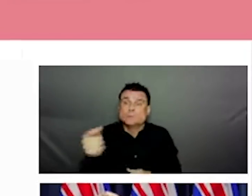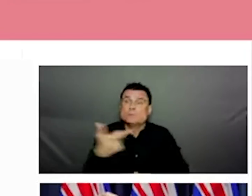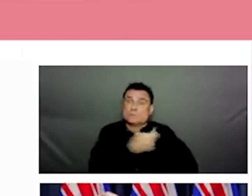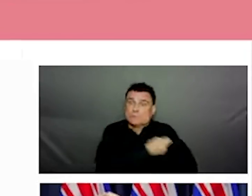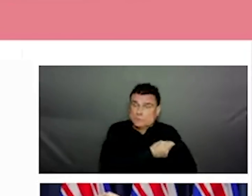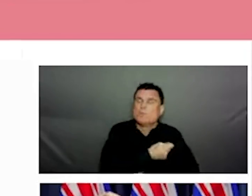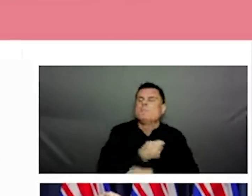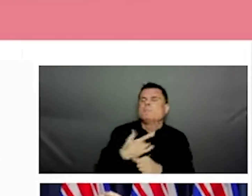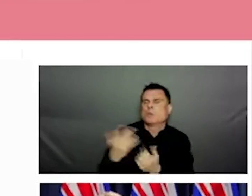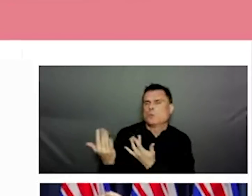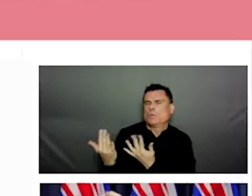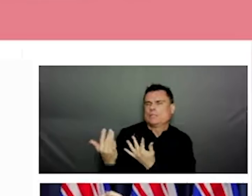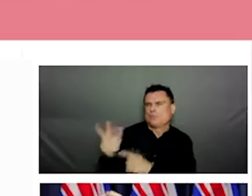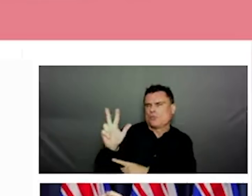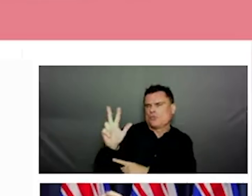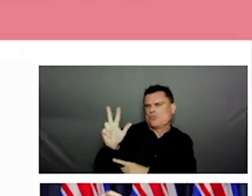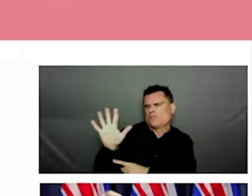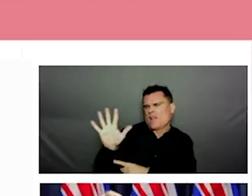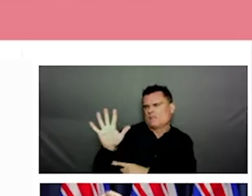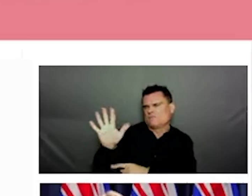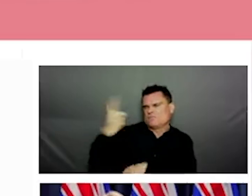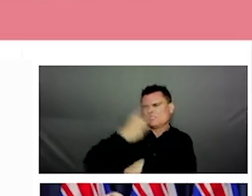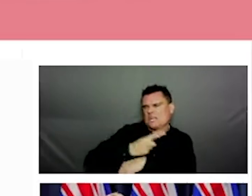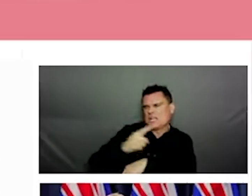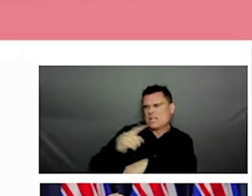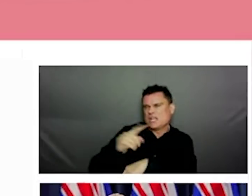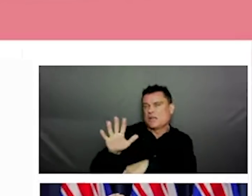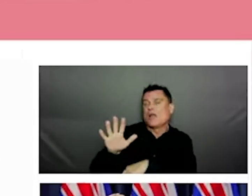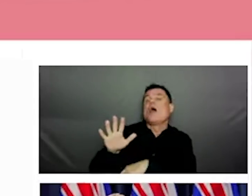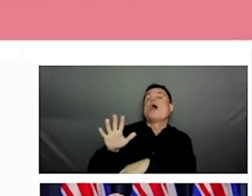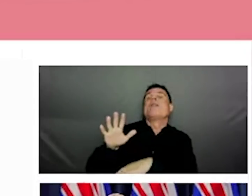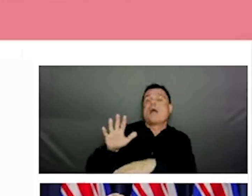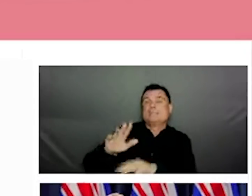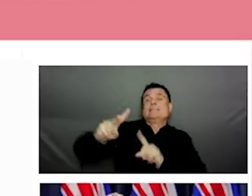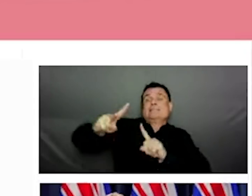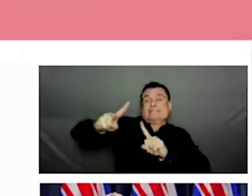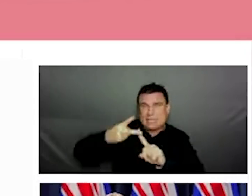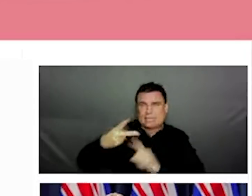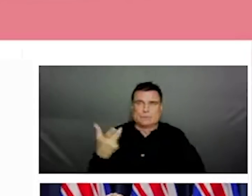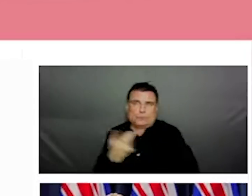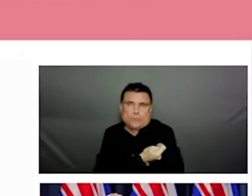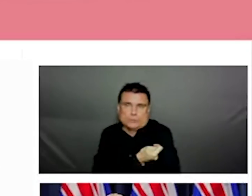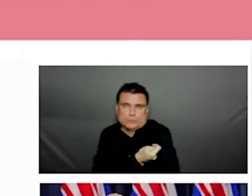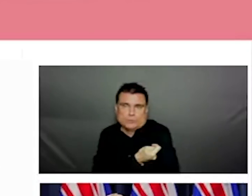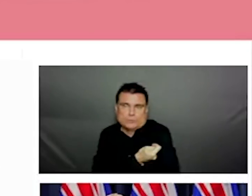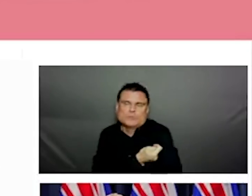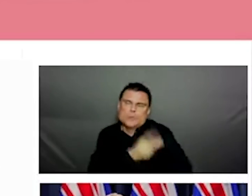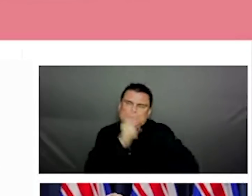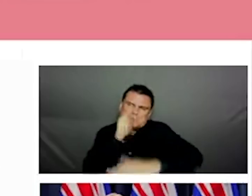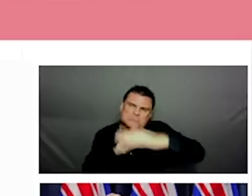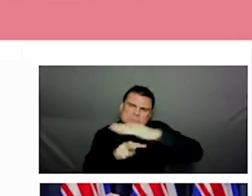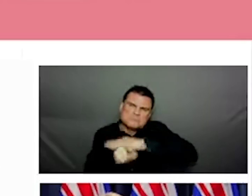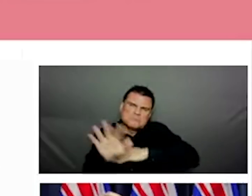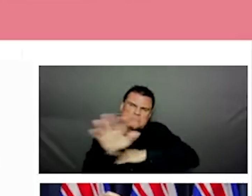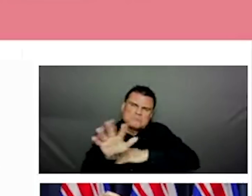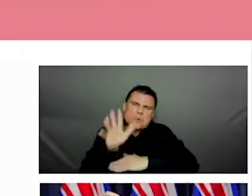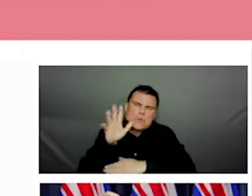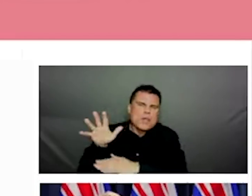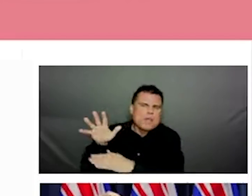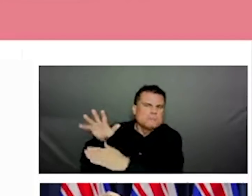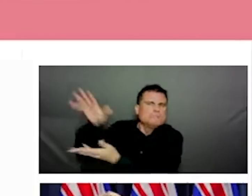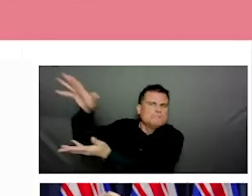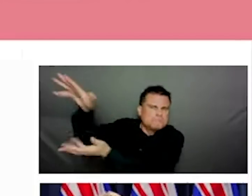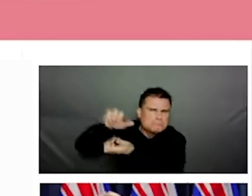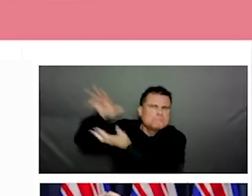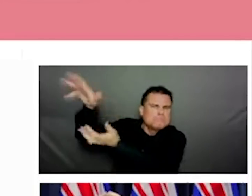that now additional vaccines will be coming later on in February and March. And the